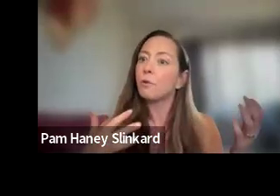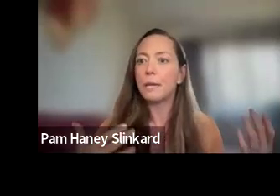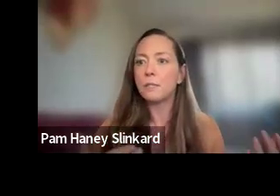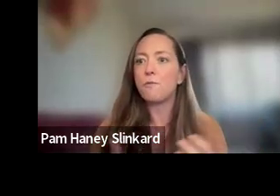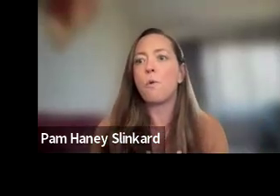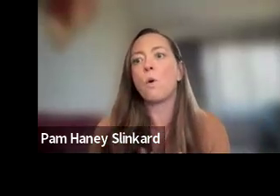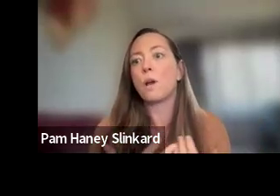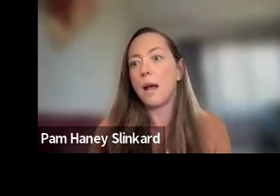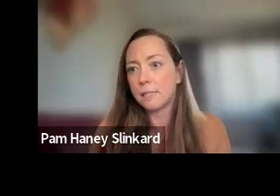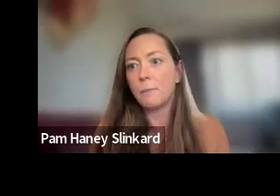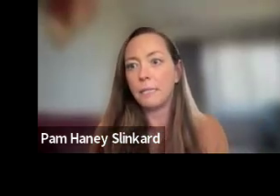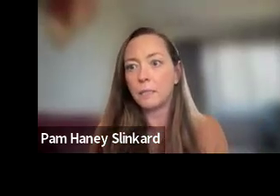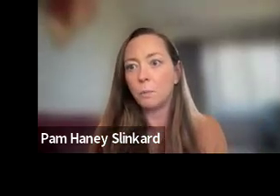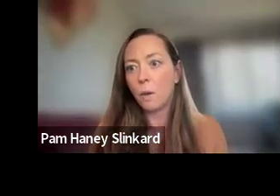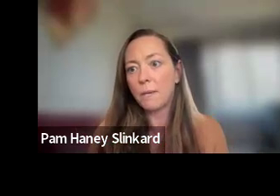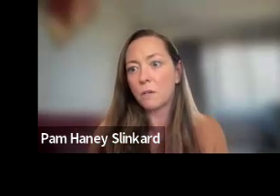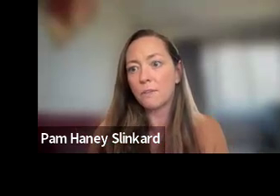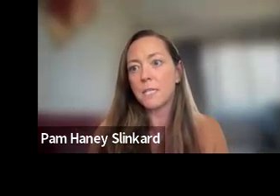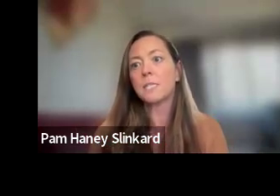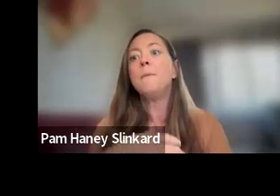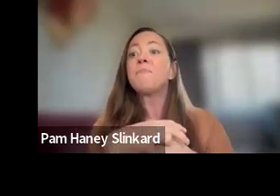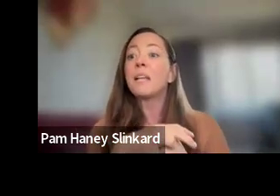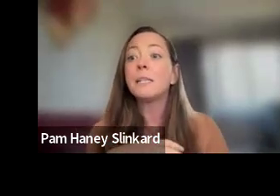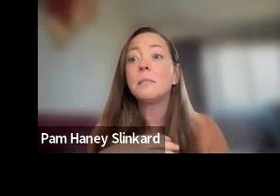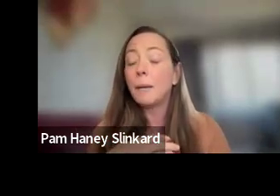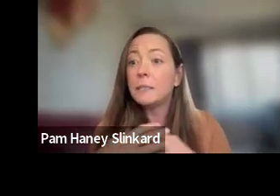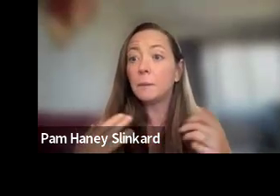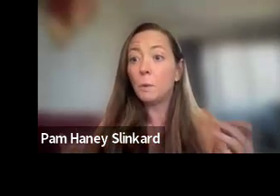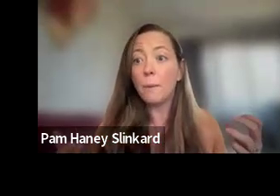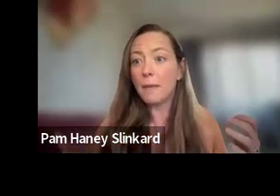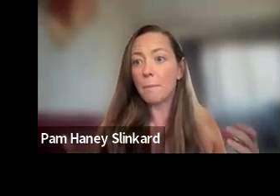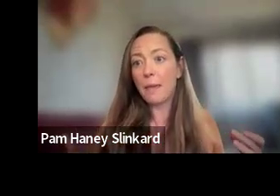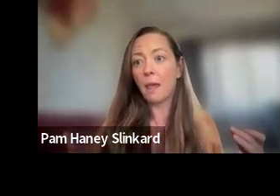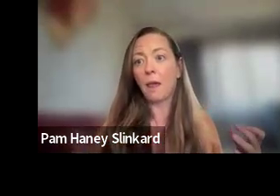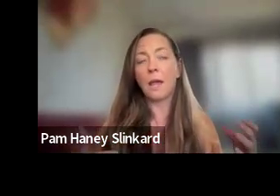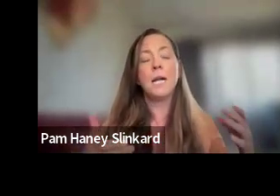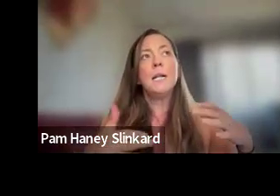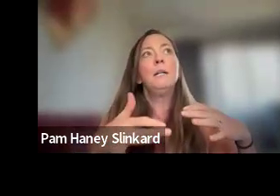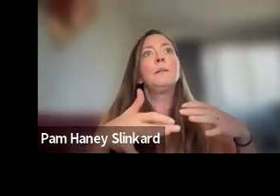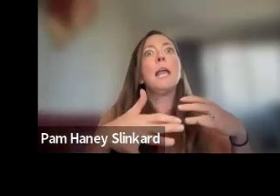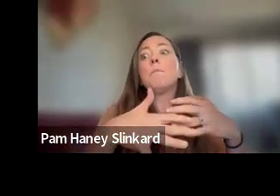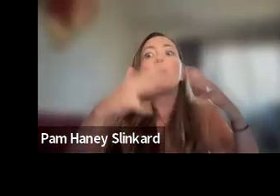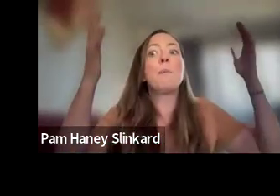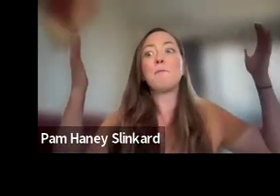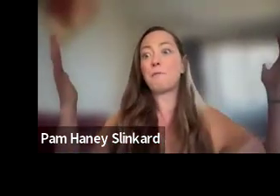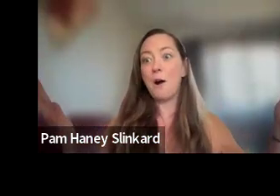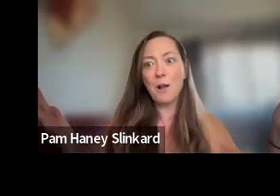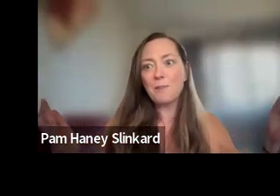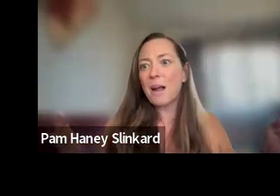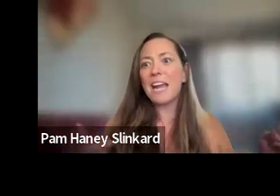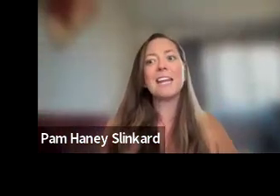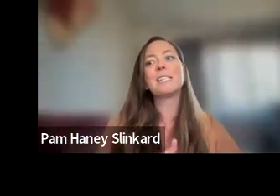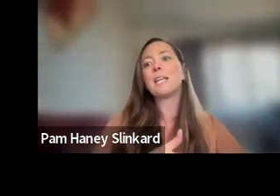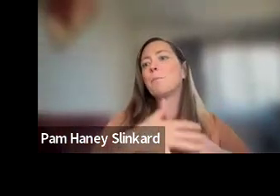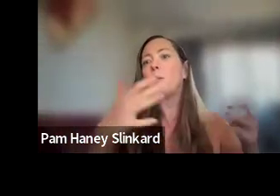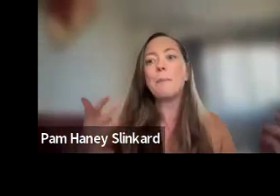our offerings for customized employment services. Customized employment being employment for